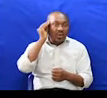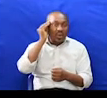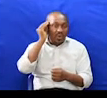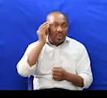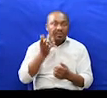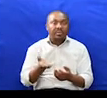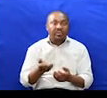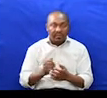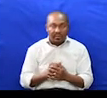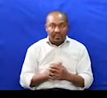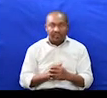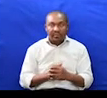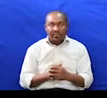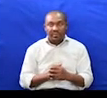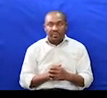Theories.